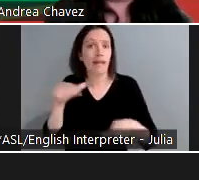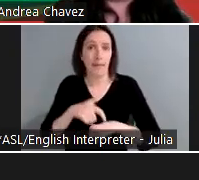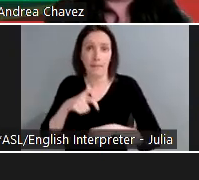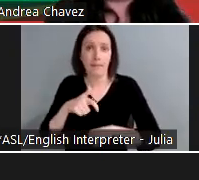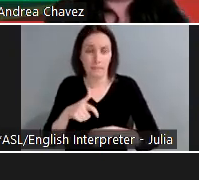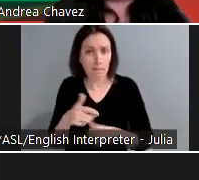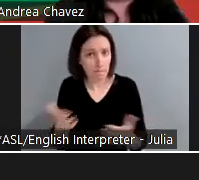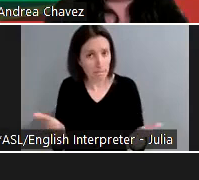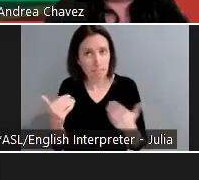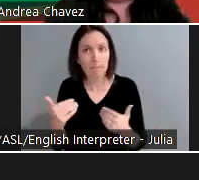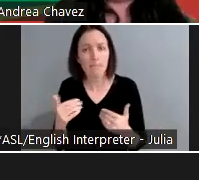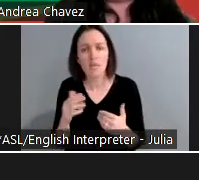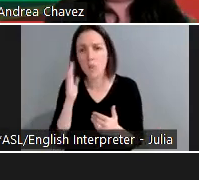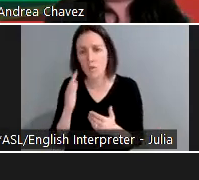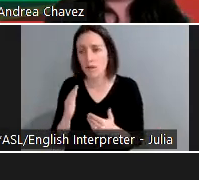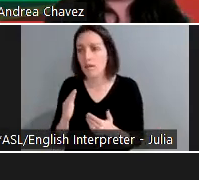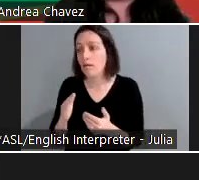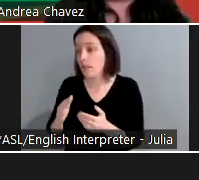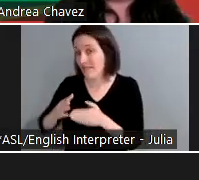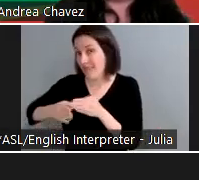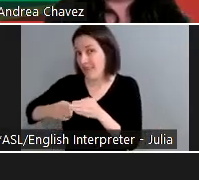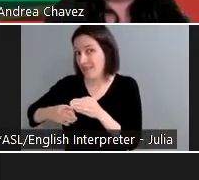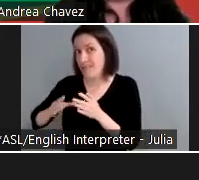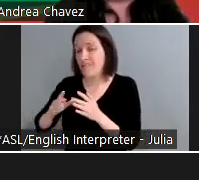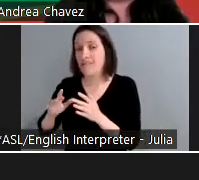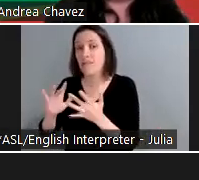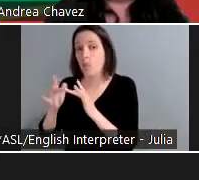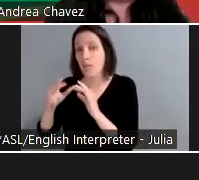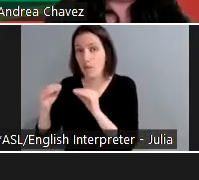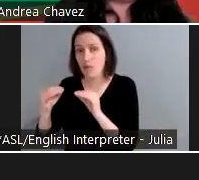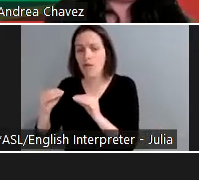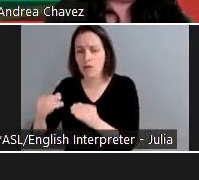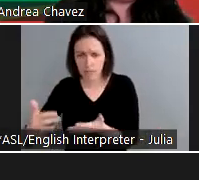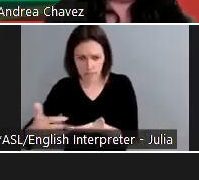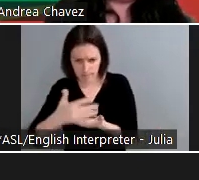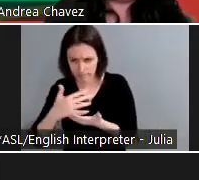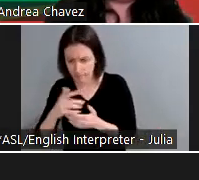they will be collected and answered at the end of the webinar during our Q&A period.